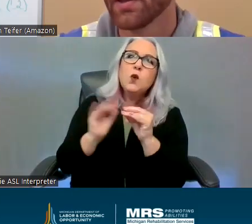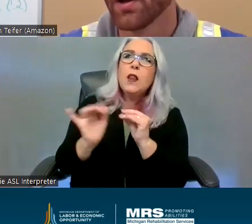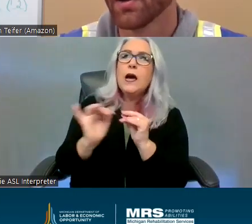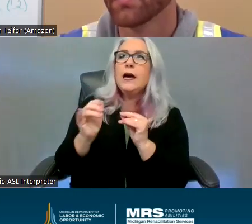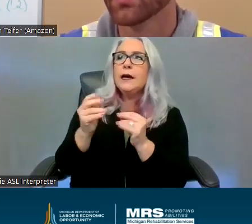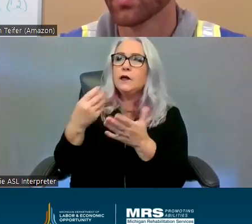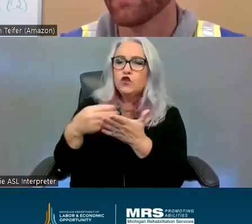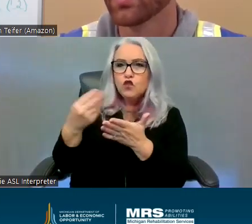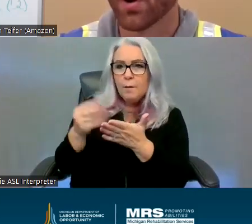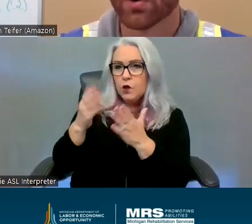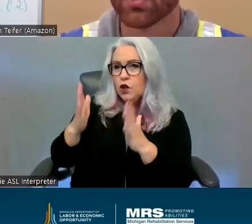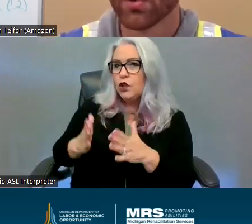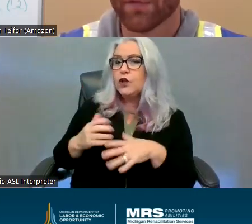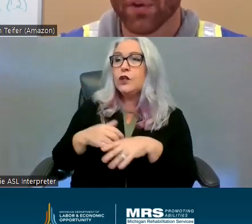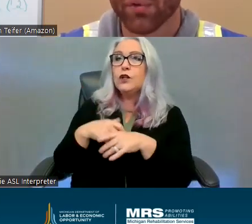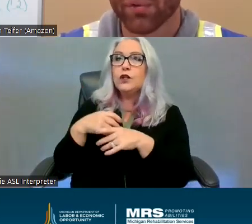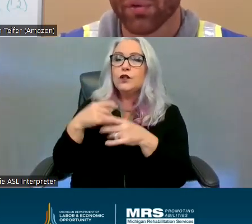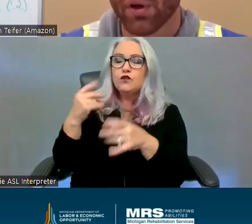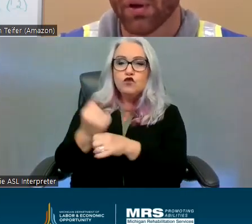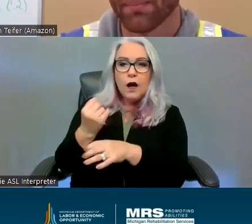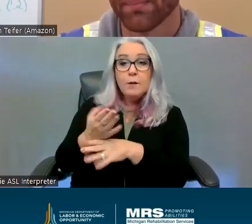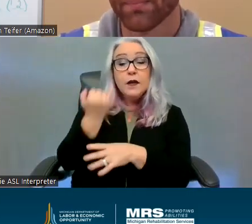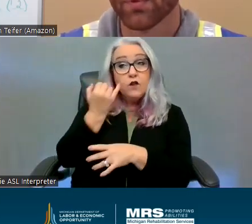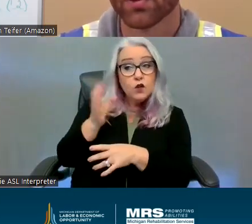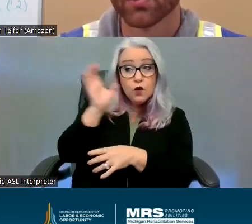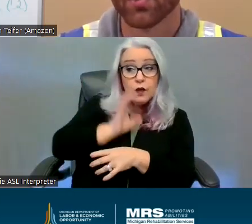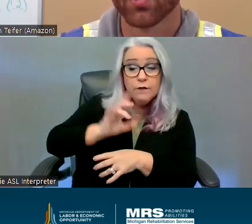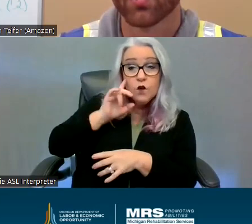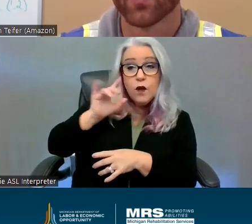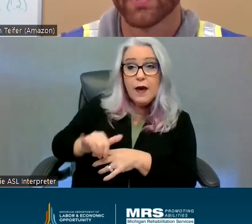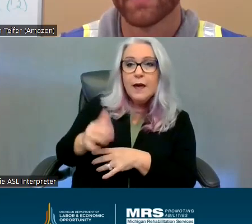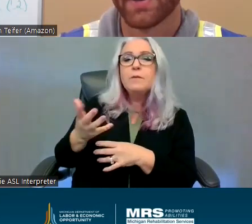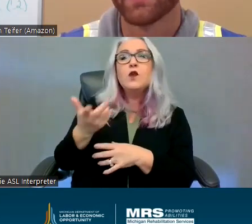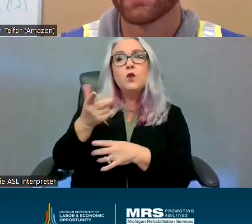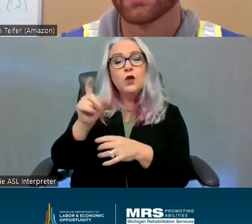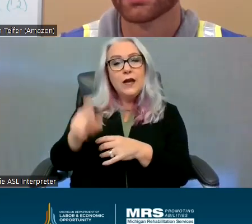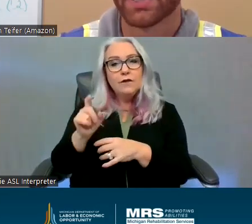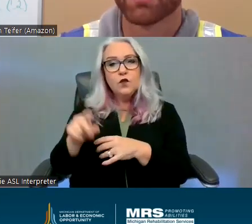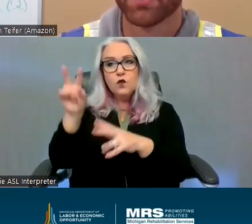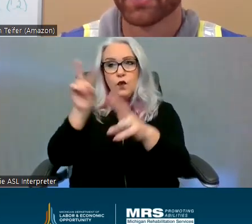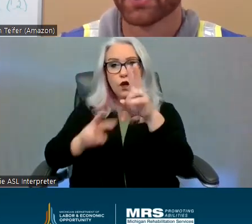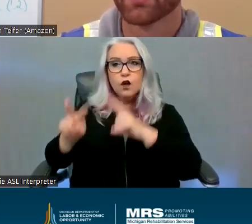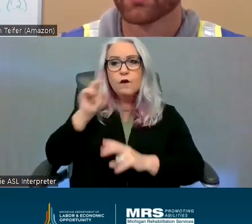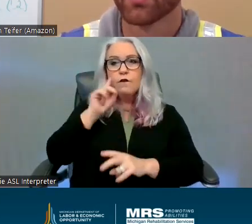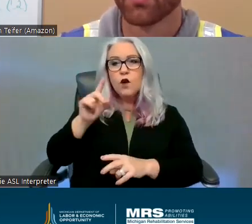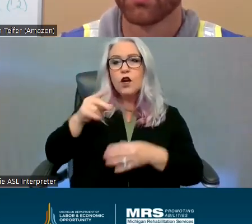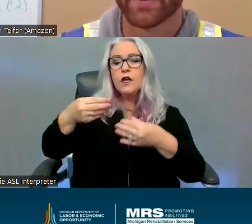that. So if you are to look for those, just look for them on the shopper positions. So back